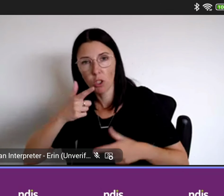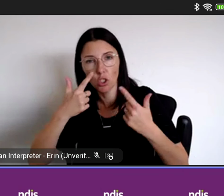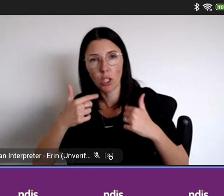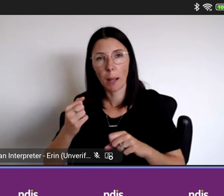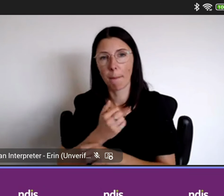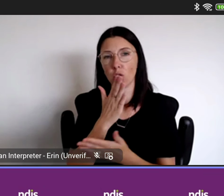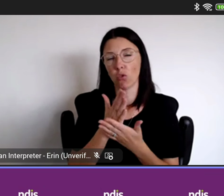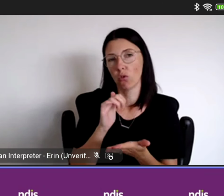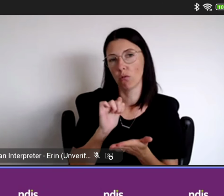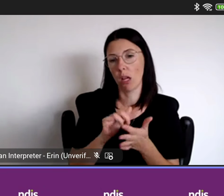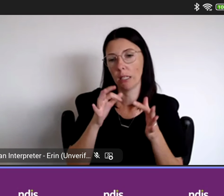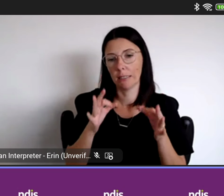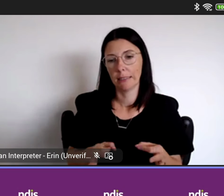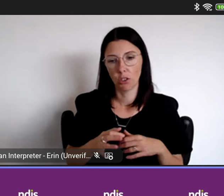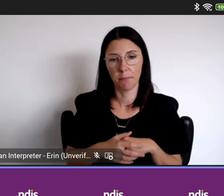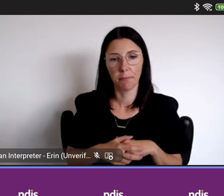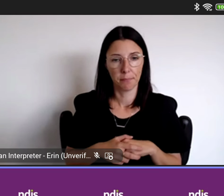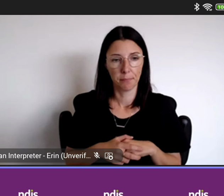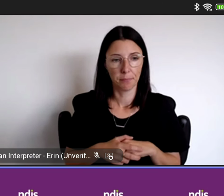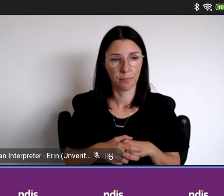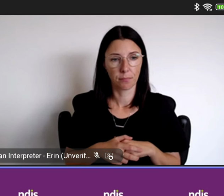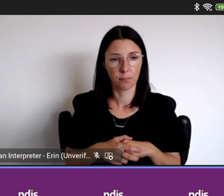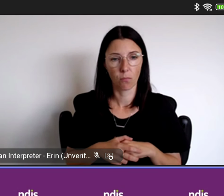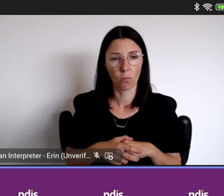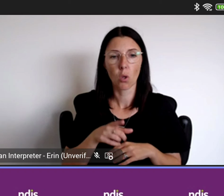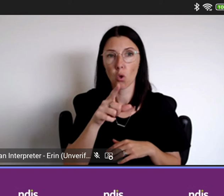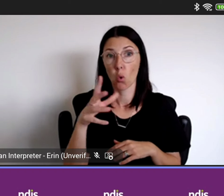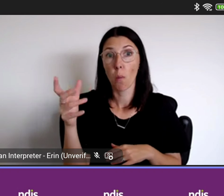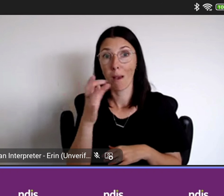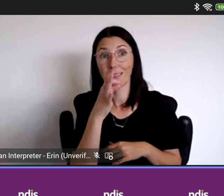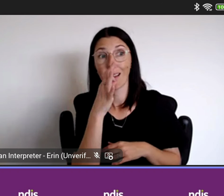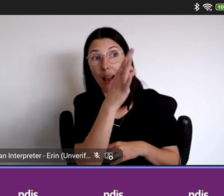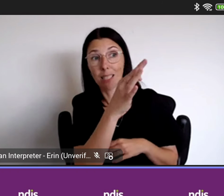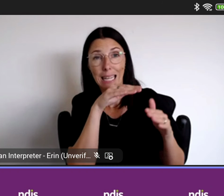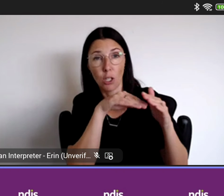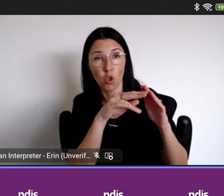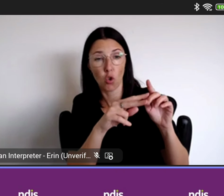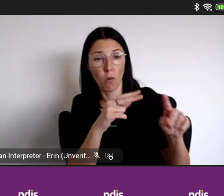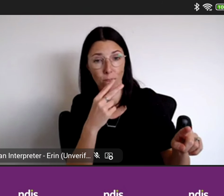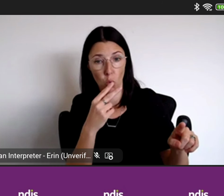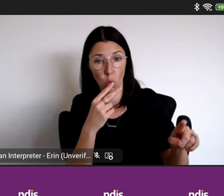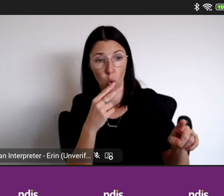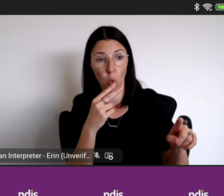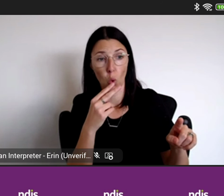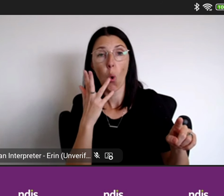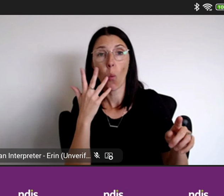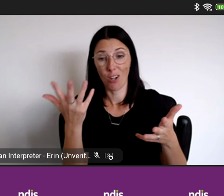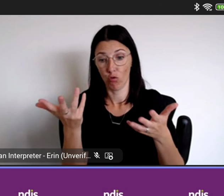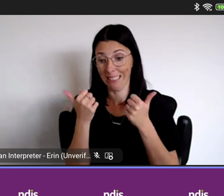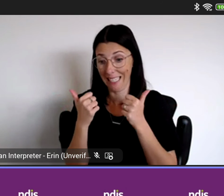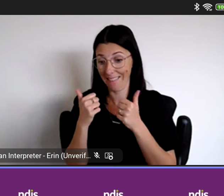You need to ask for an internal review within 3 months after receiving the decision.